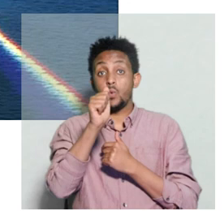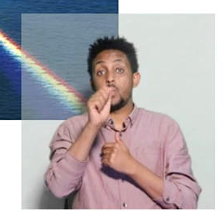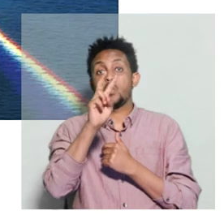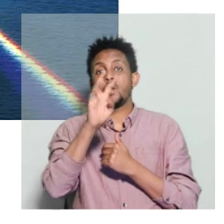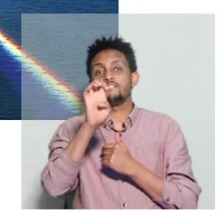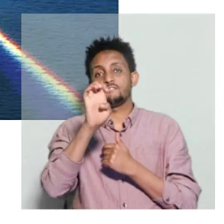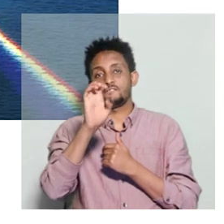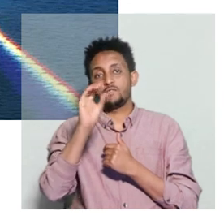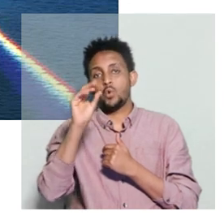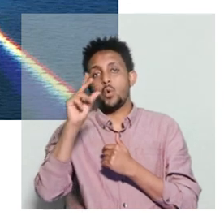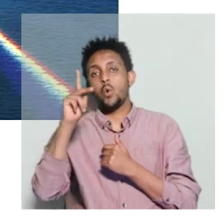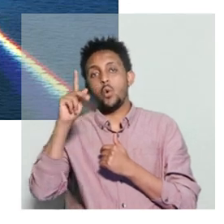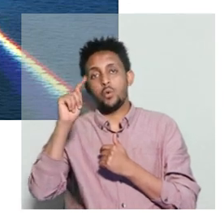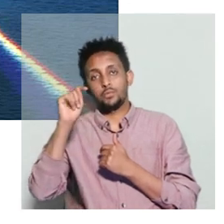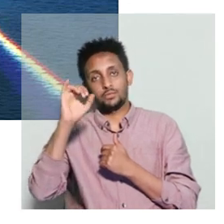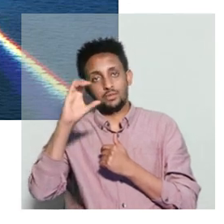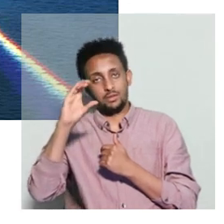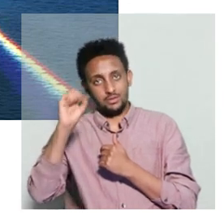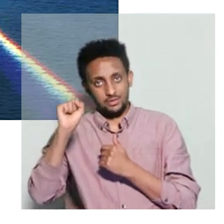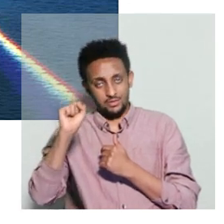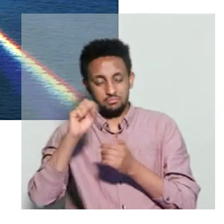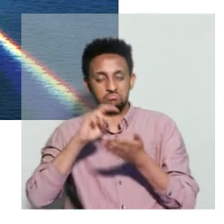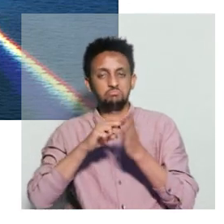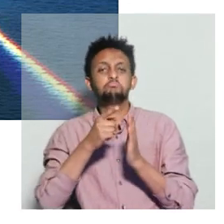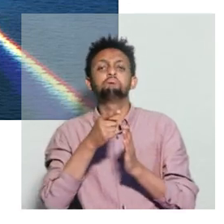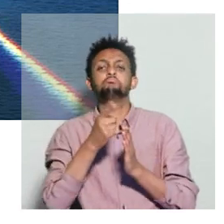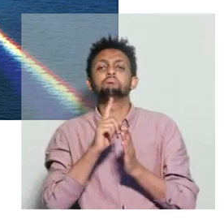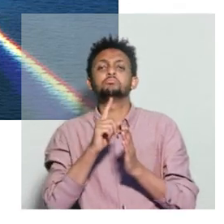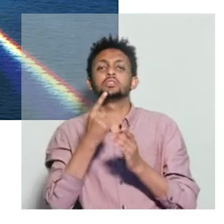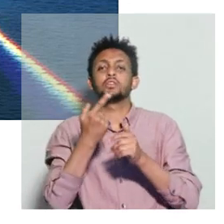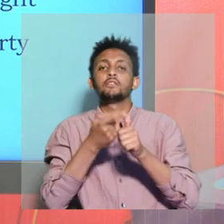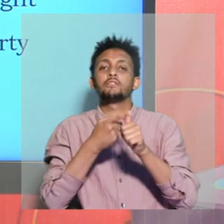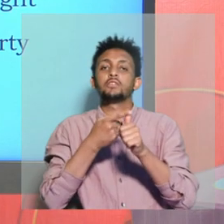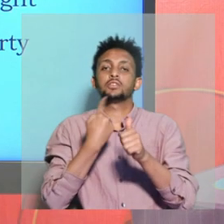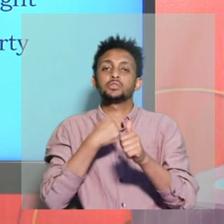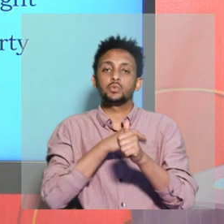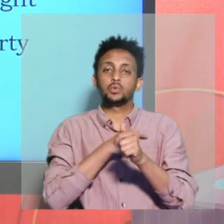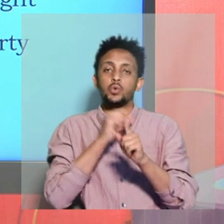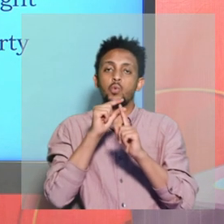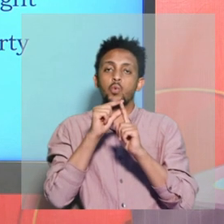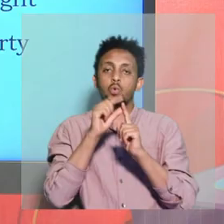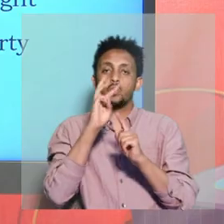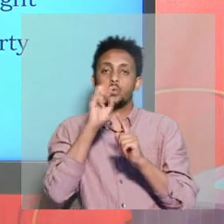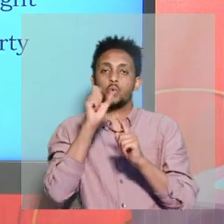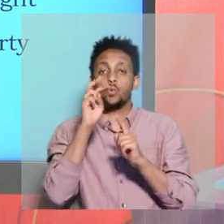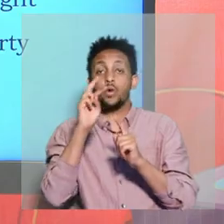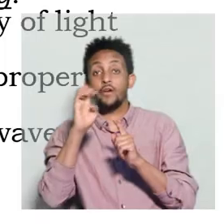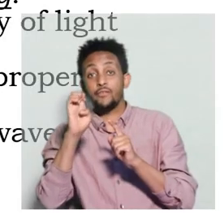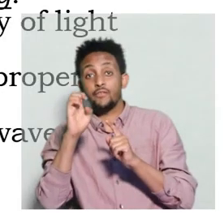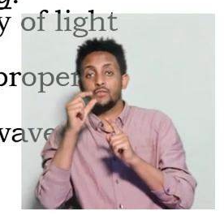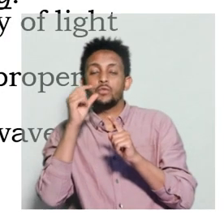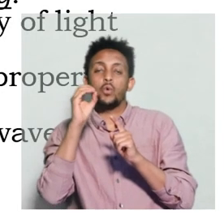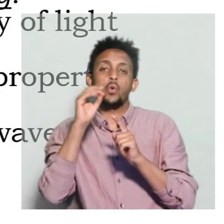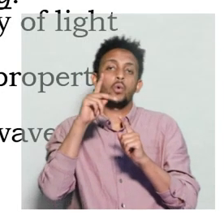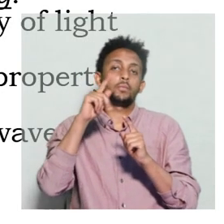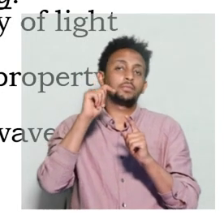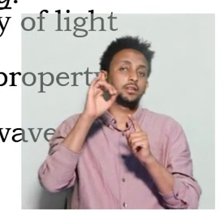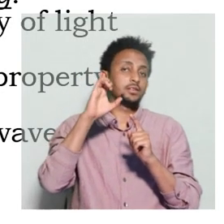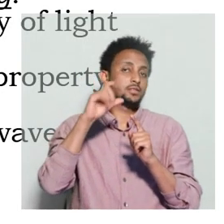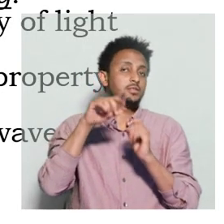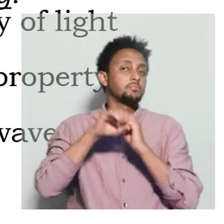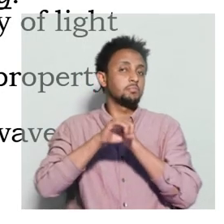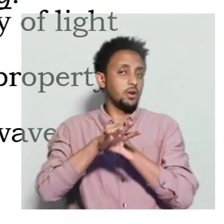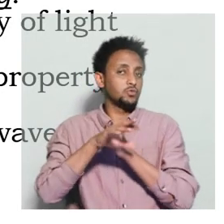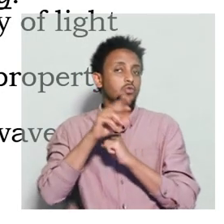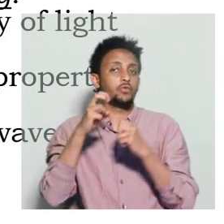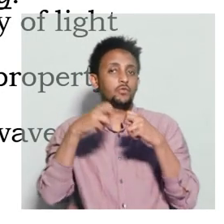optics. What do you mean by wave optics? First, we'll try to see the term wave optics. Wave optics is a branch of